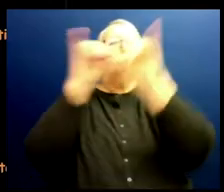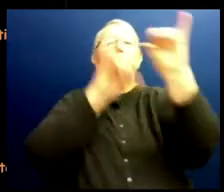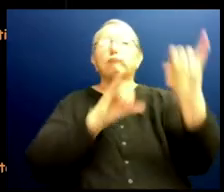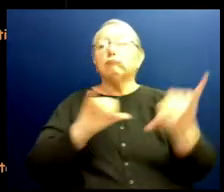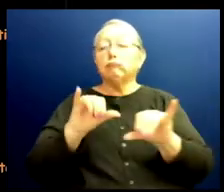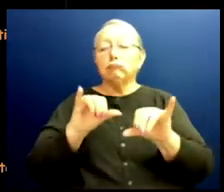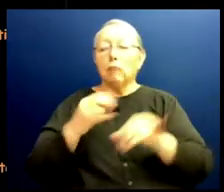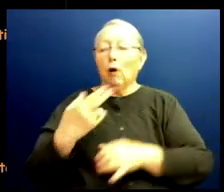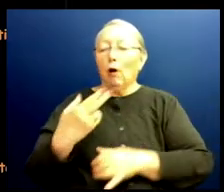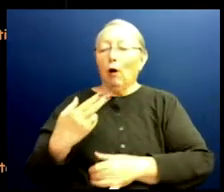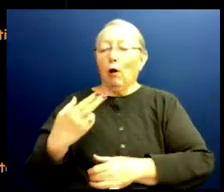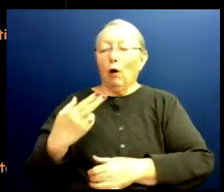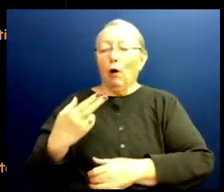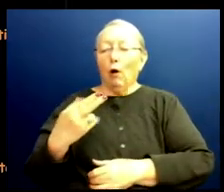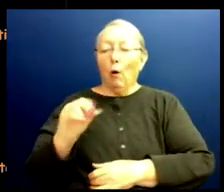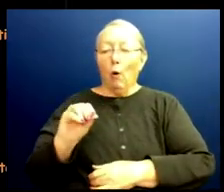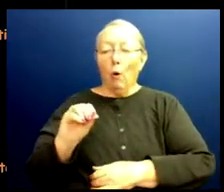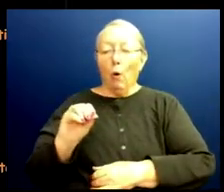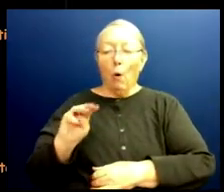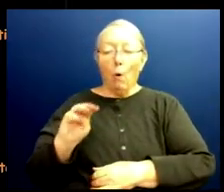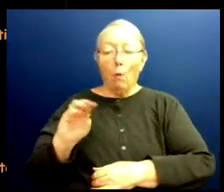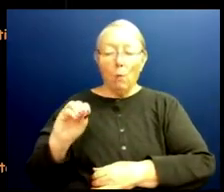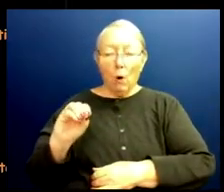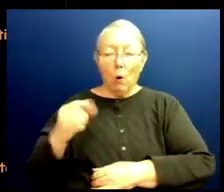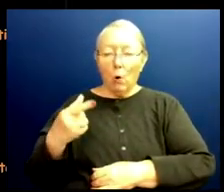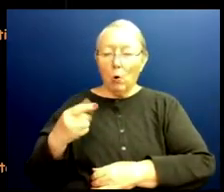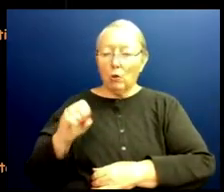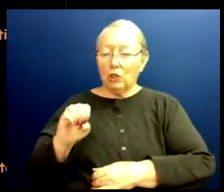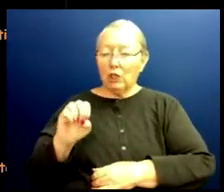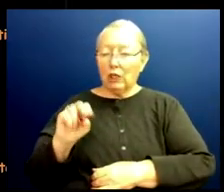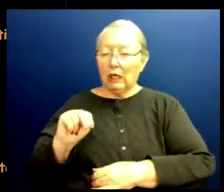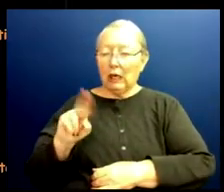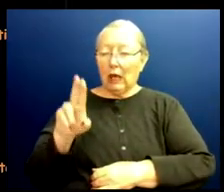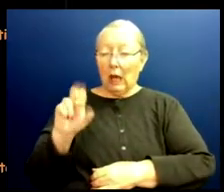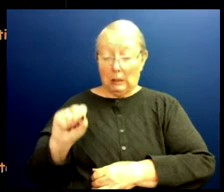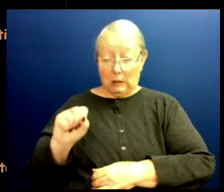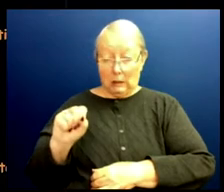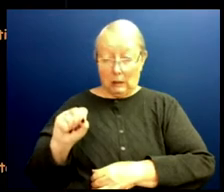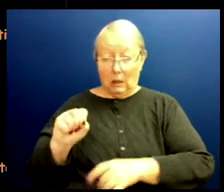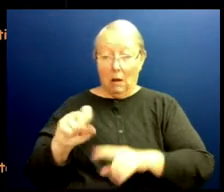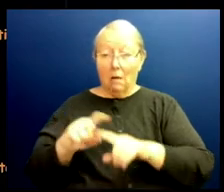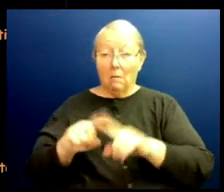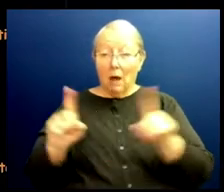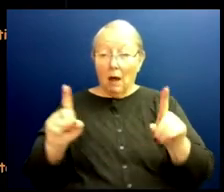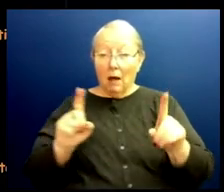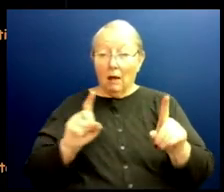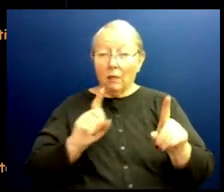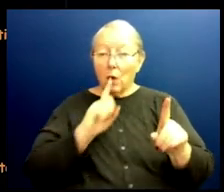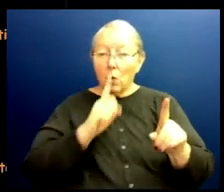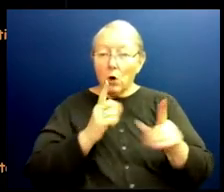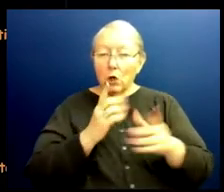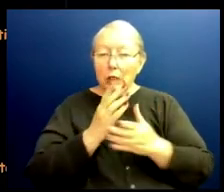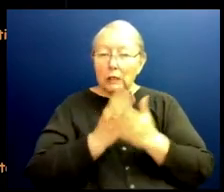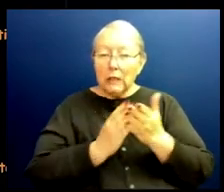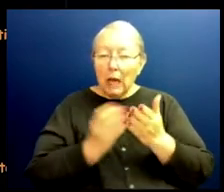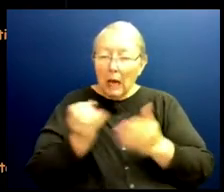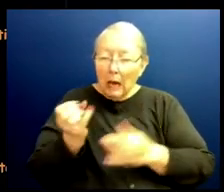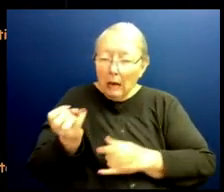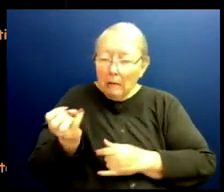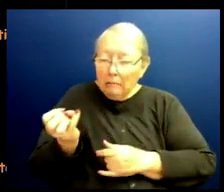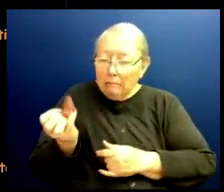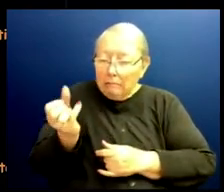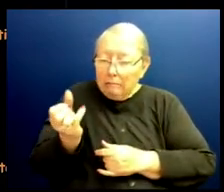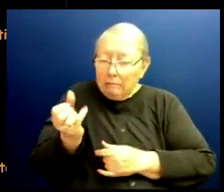room. But there were these what are called micro fluctuations, because the expansion at that point